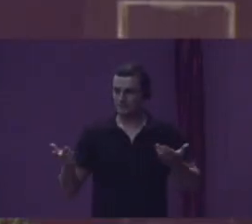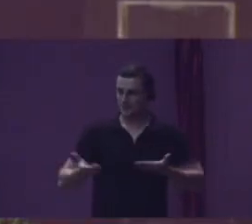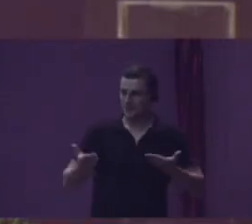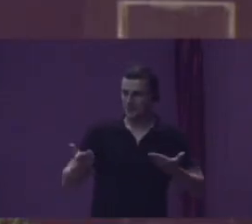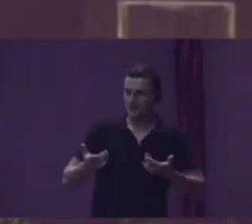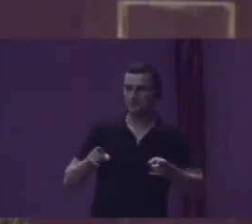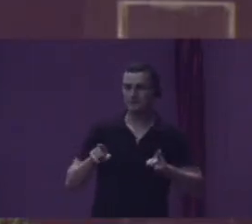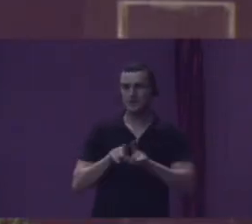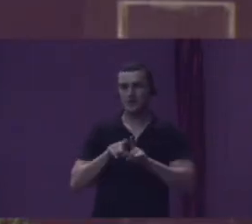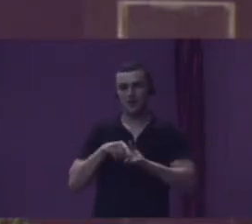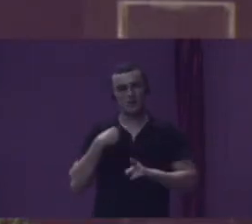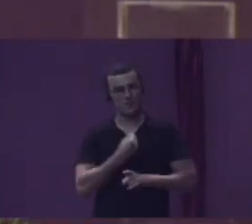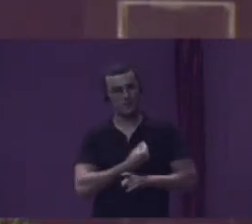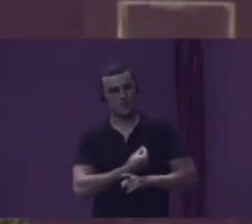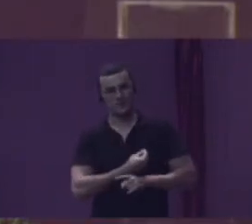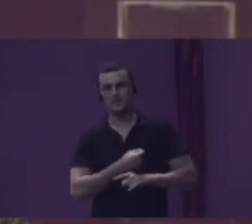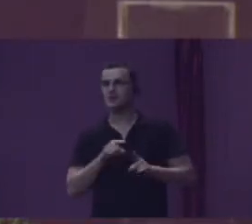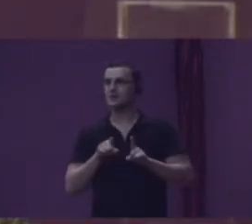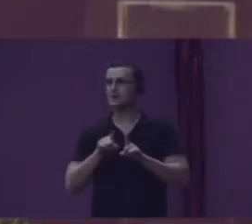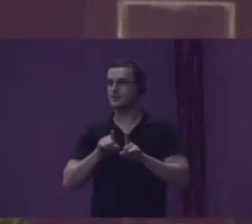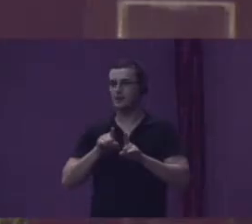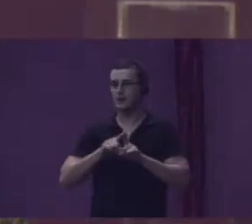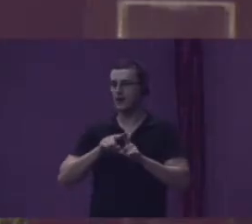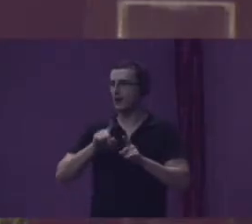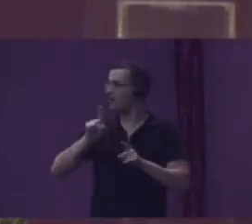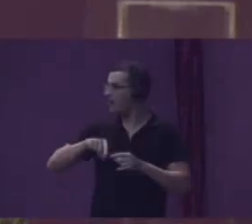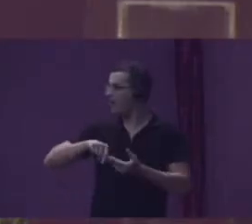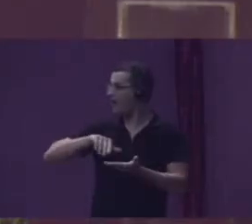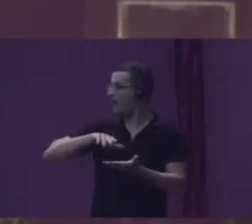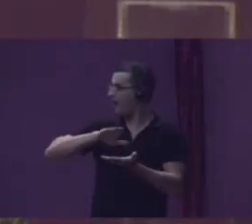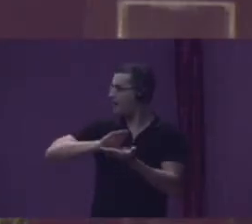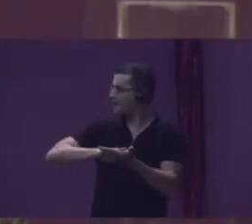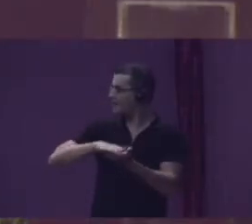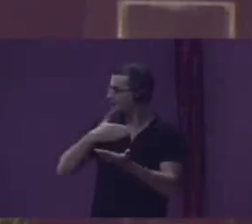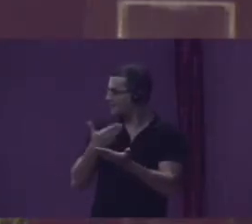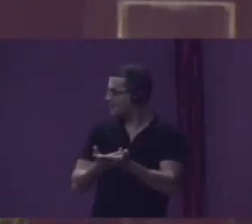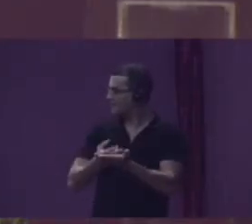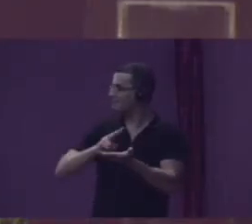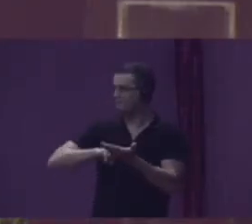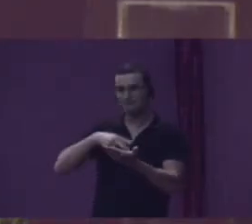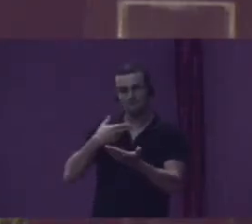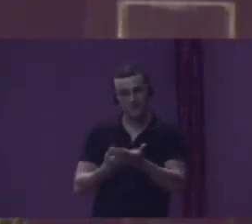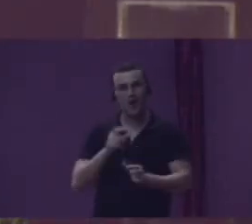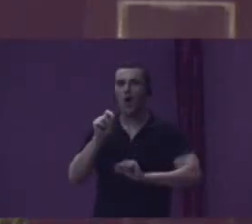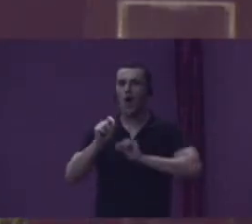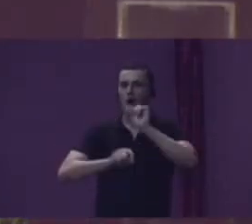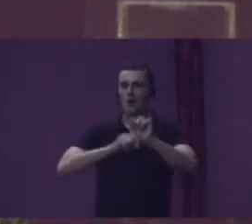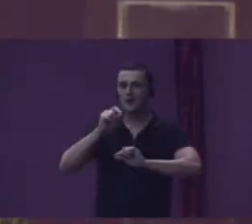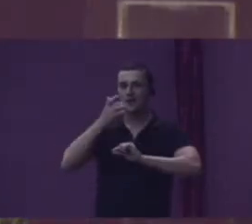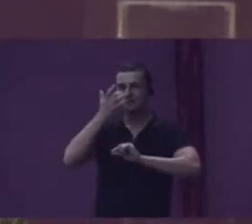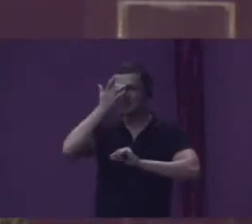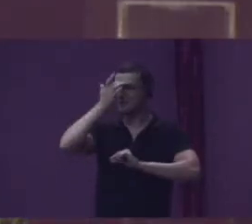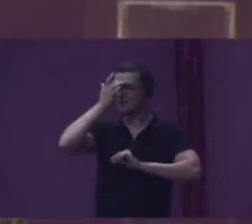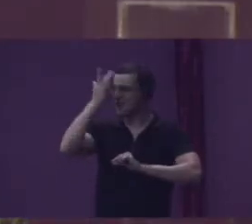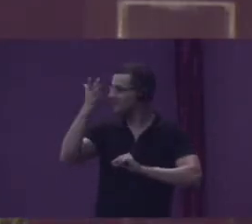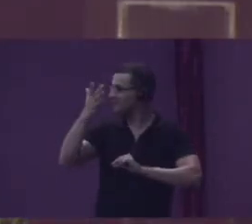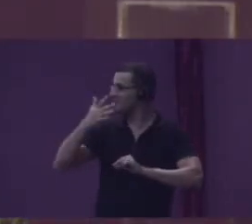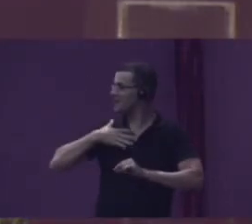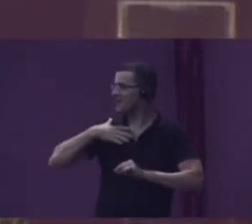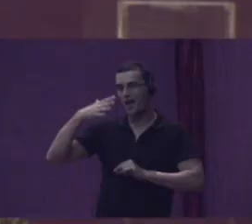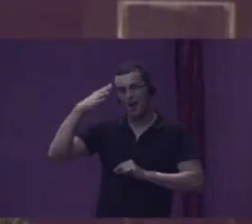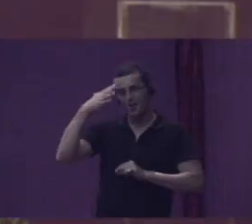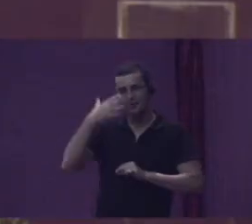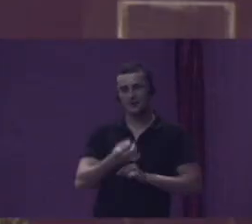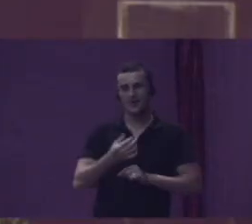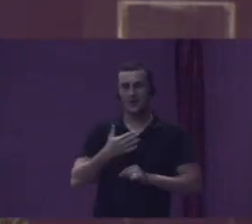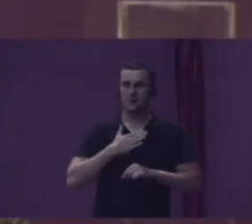Thanks to the interpreters who have made this a bit easier, both for me and for those of you who are about to hear my presentation.